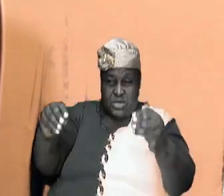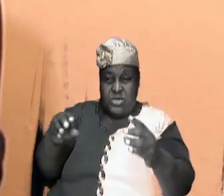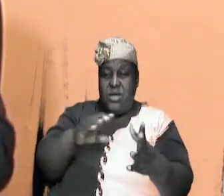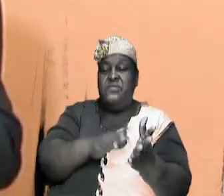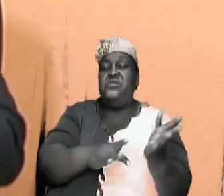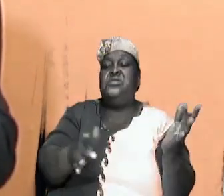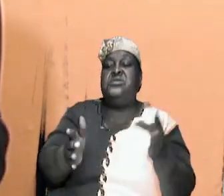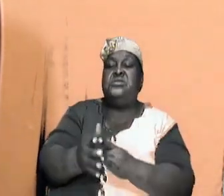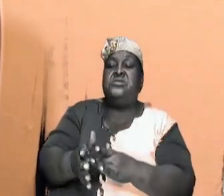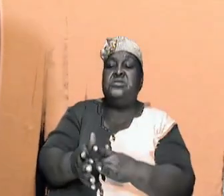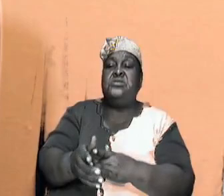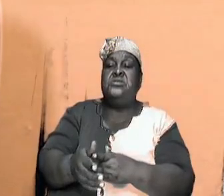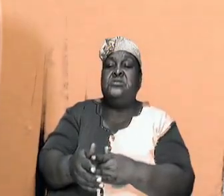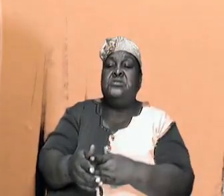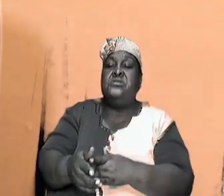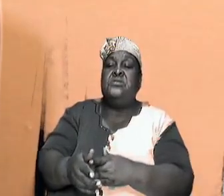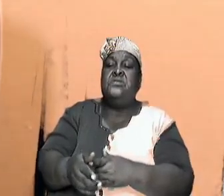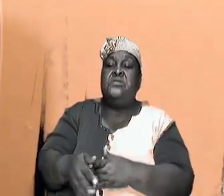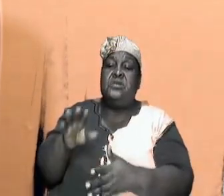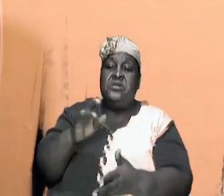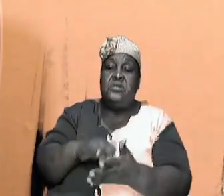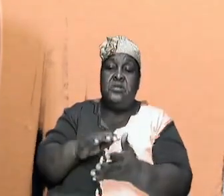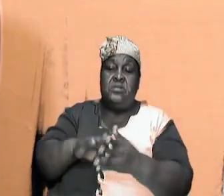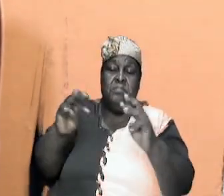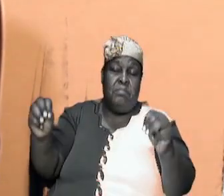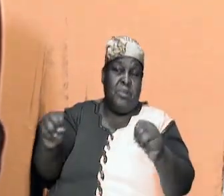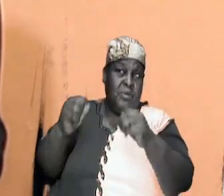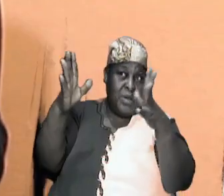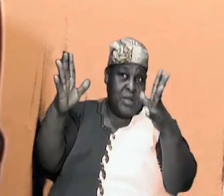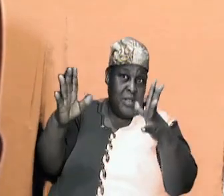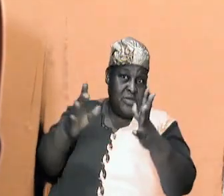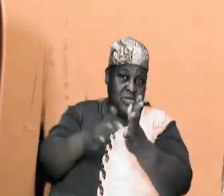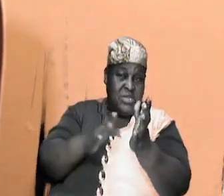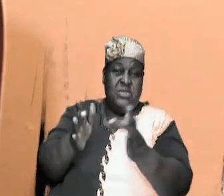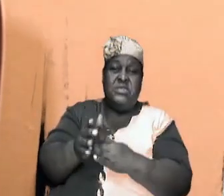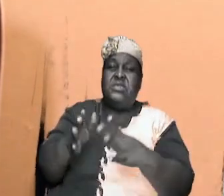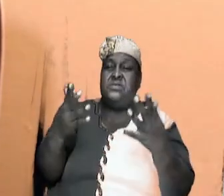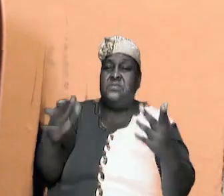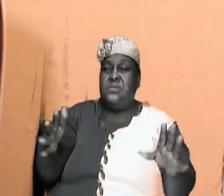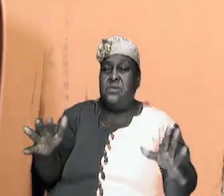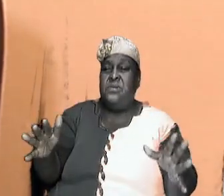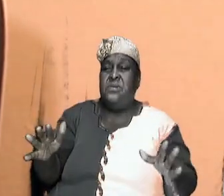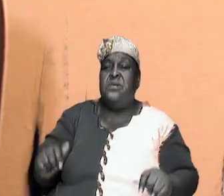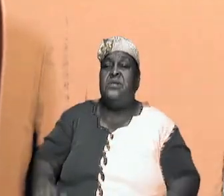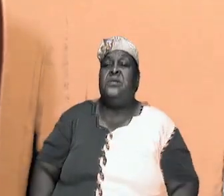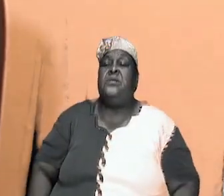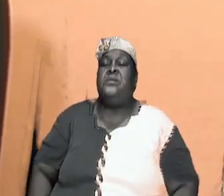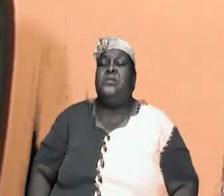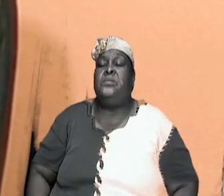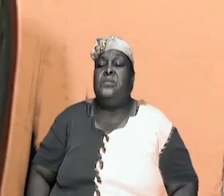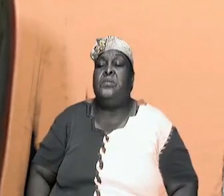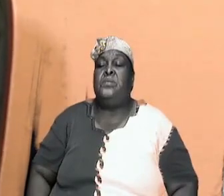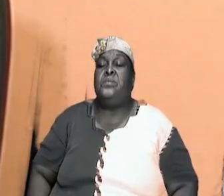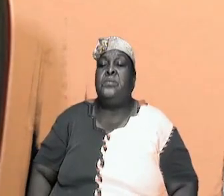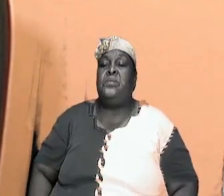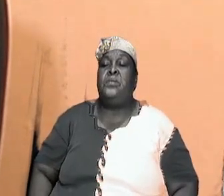be looking at some of the miracles that he did. You know, time permits, we may